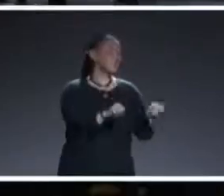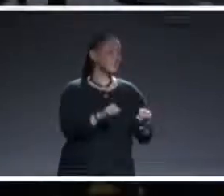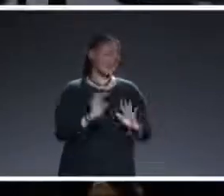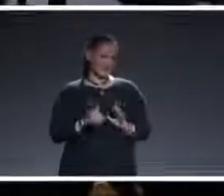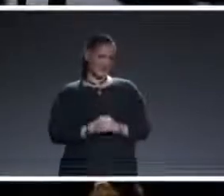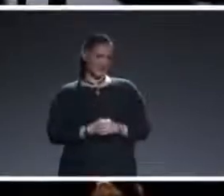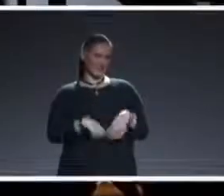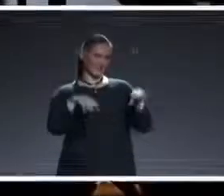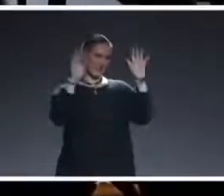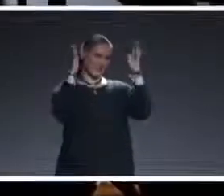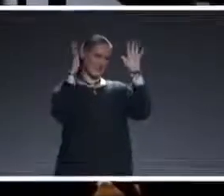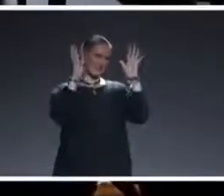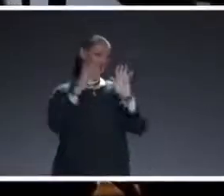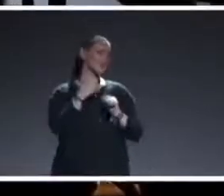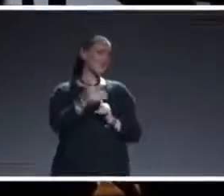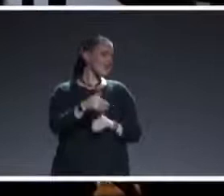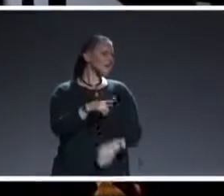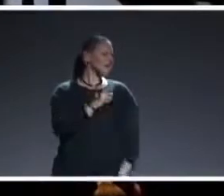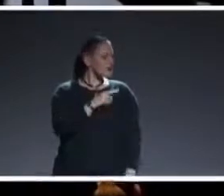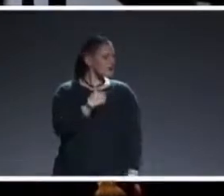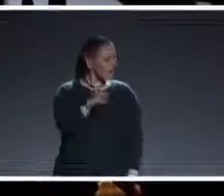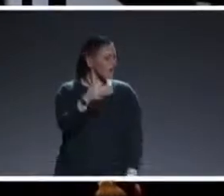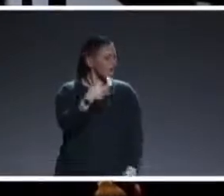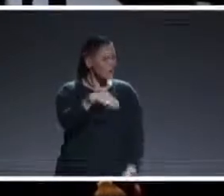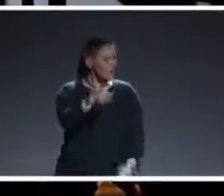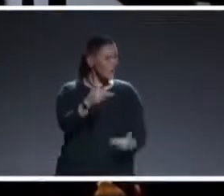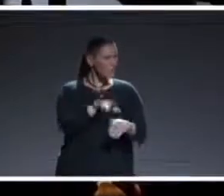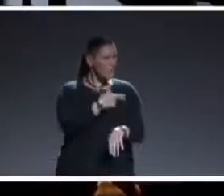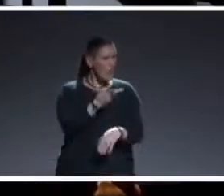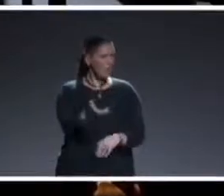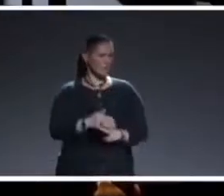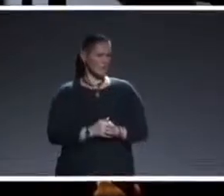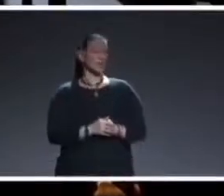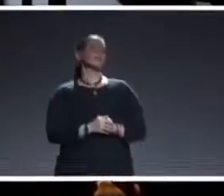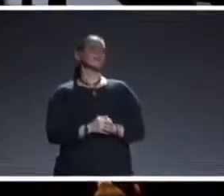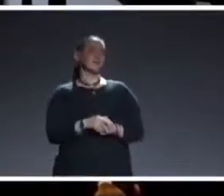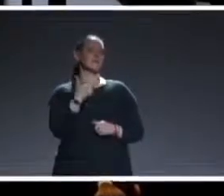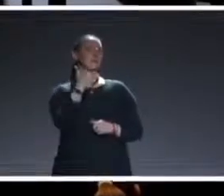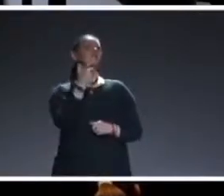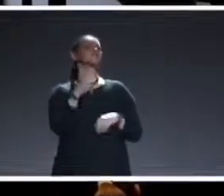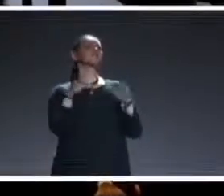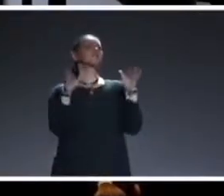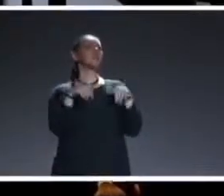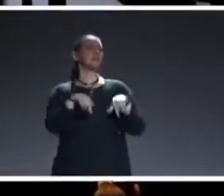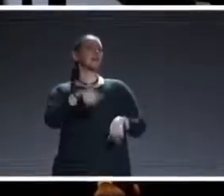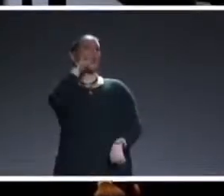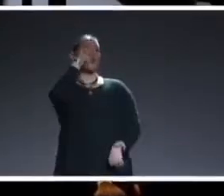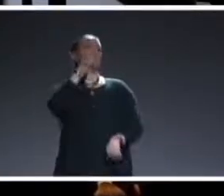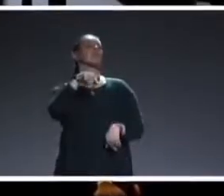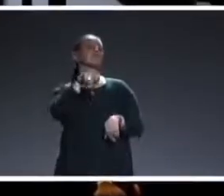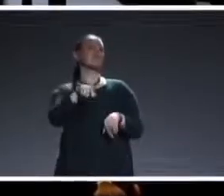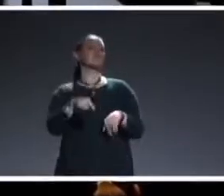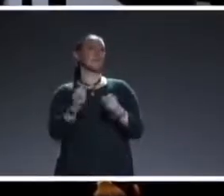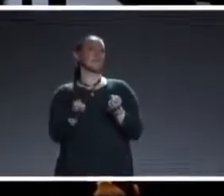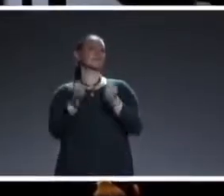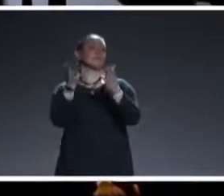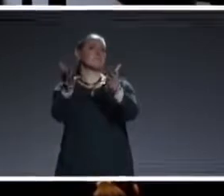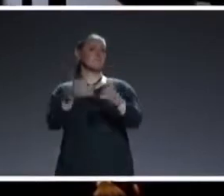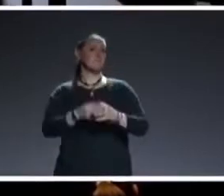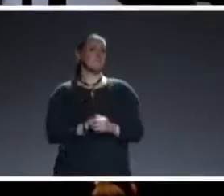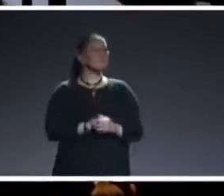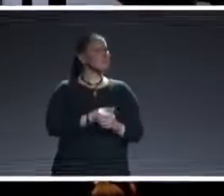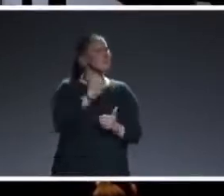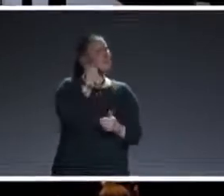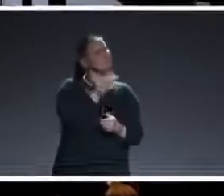it's too long. In Germany, the 23rd of December, by the way, is the release date. But you can answer